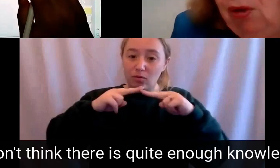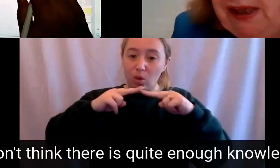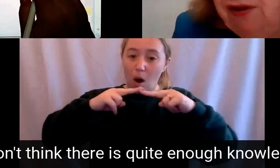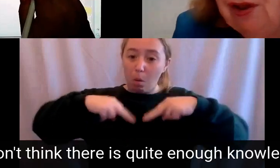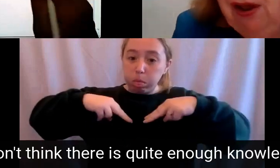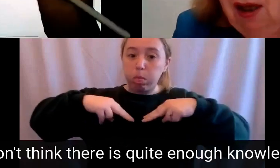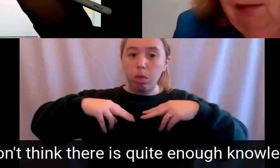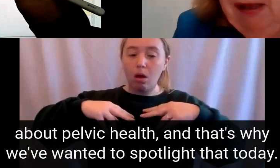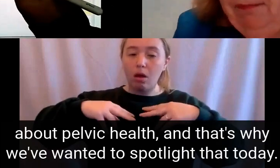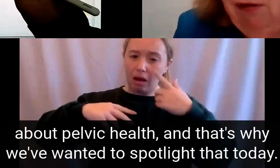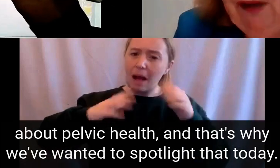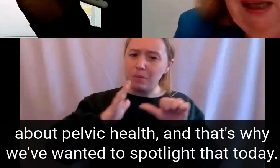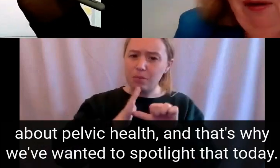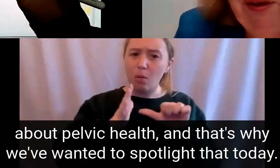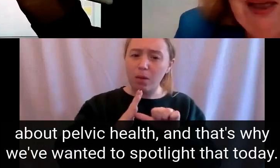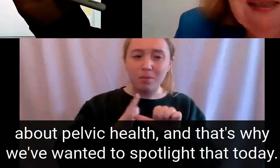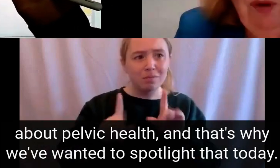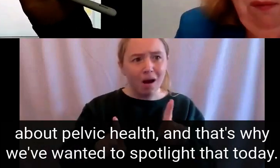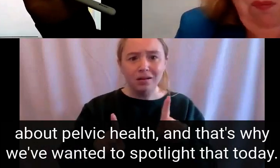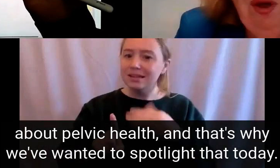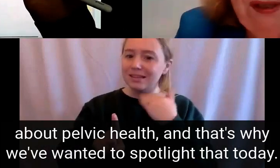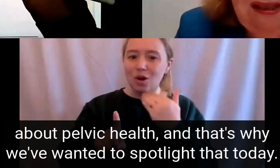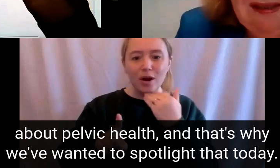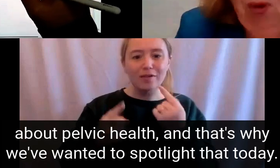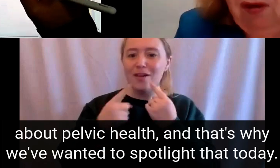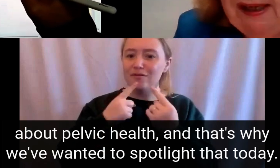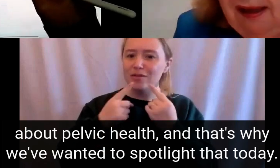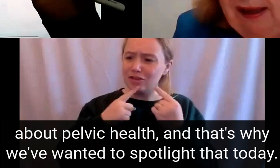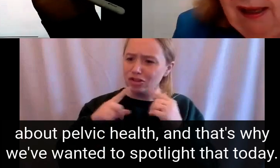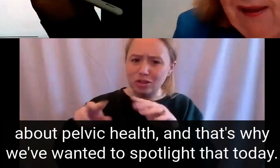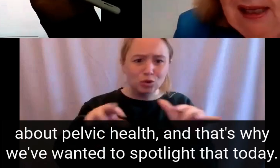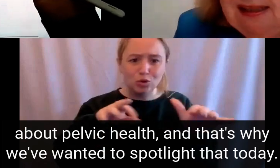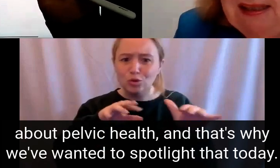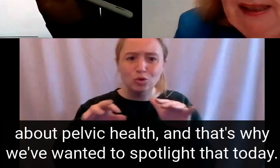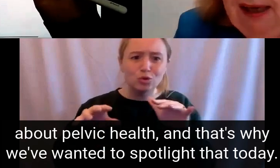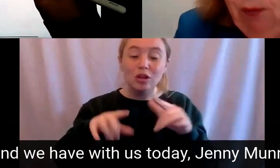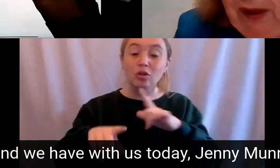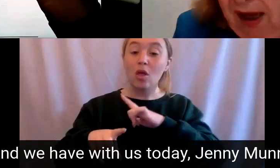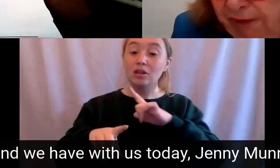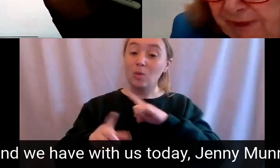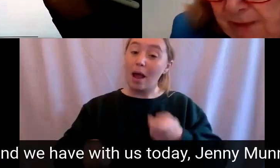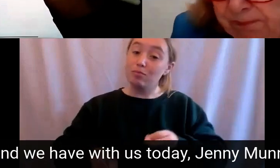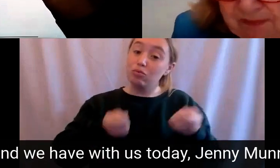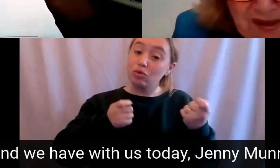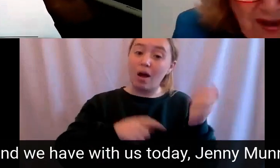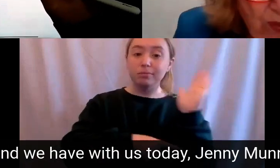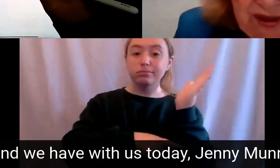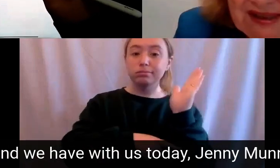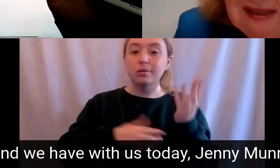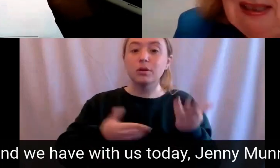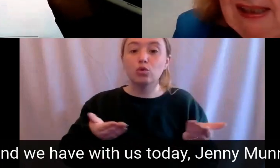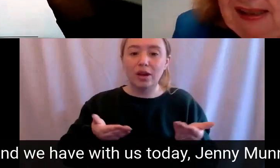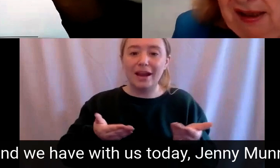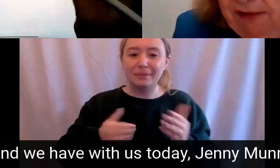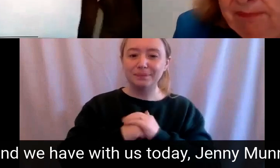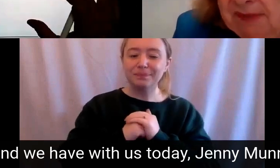enough knowledge about pelvic health, and that's why we wanted to spotlight that today. And we have with